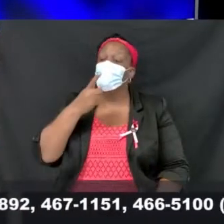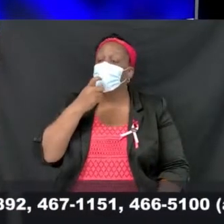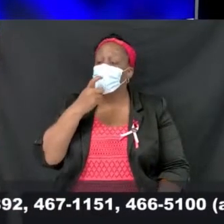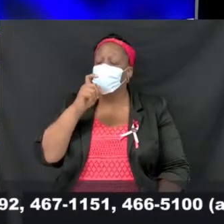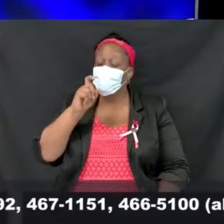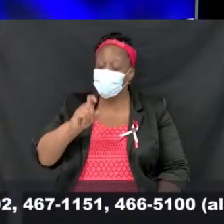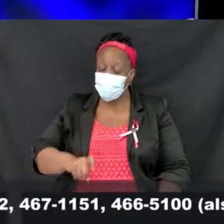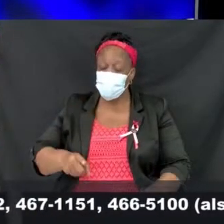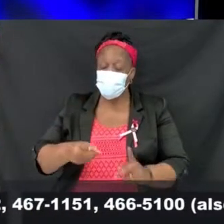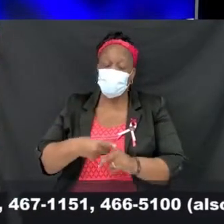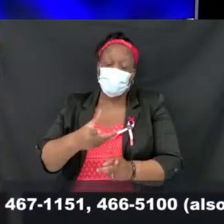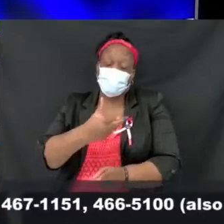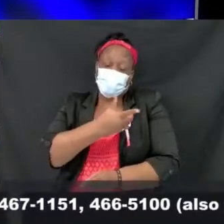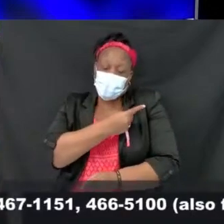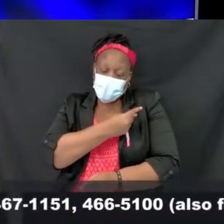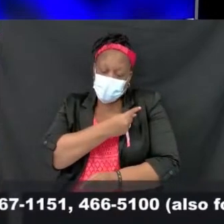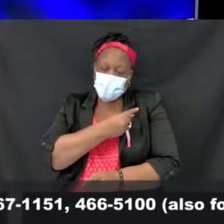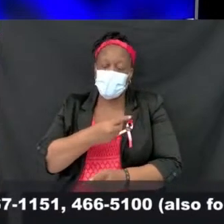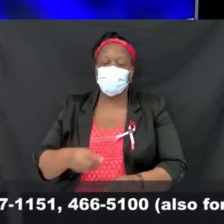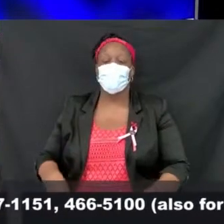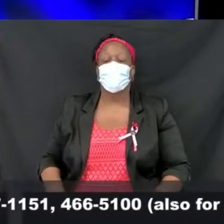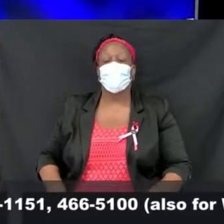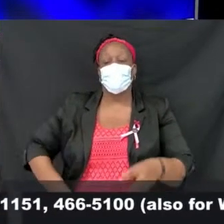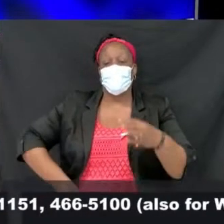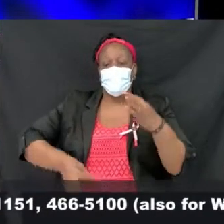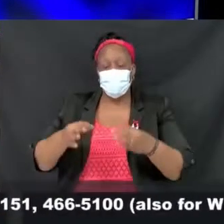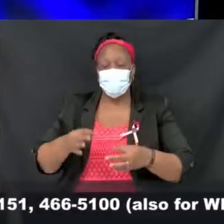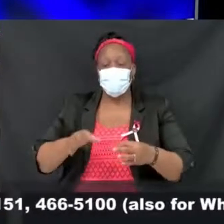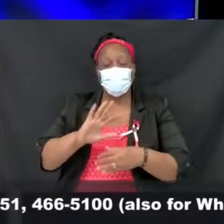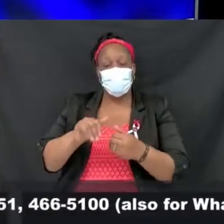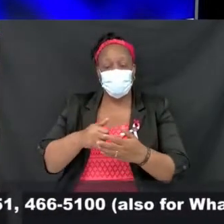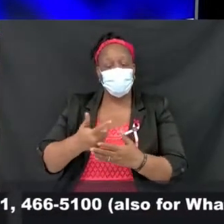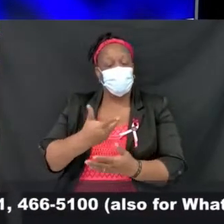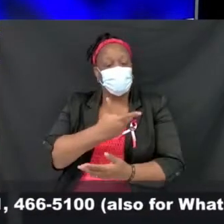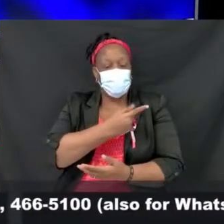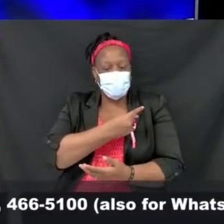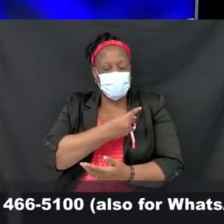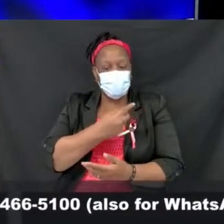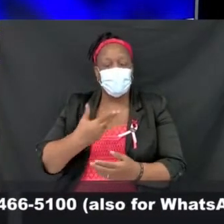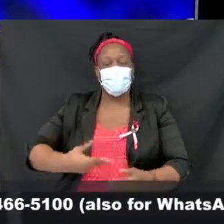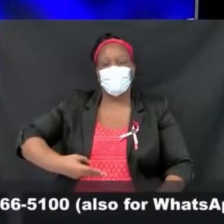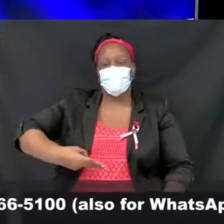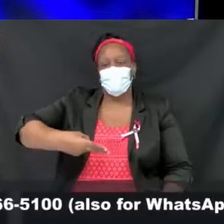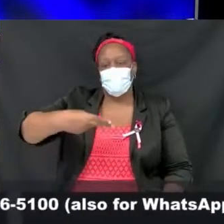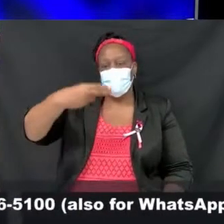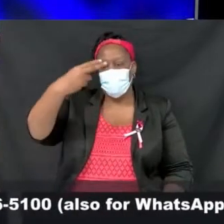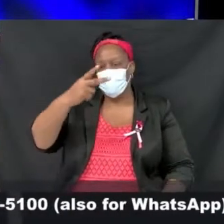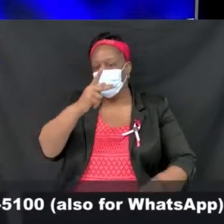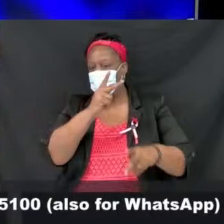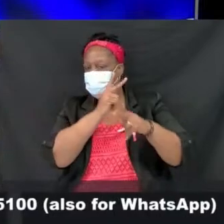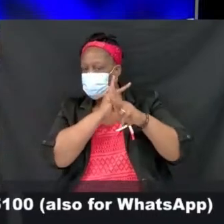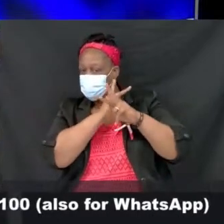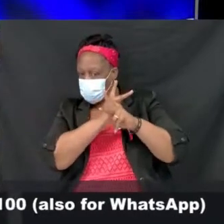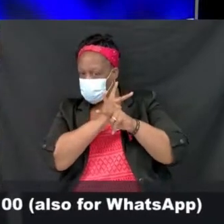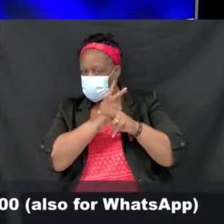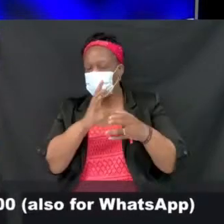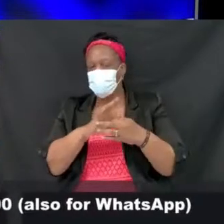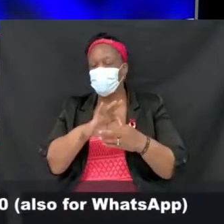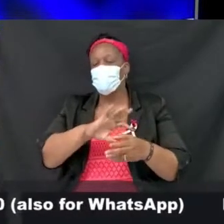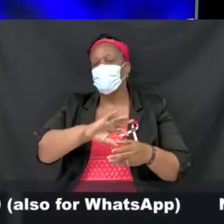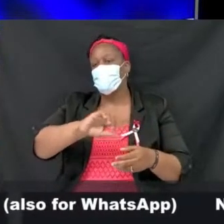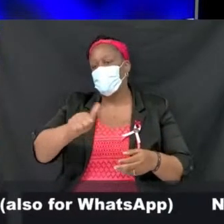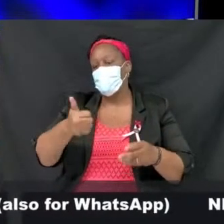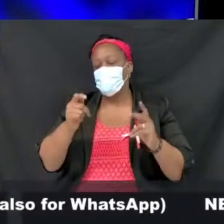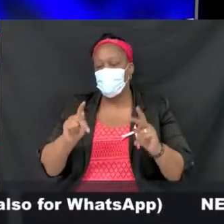we can have a significantly high threshold of immunity so that we can protect everyone, including those who